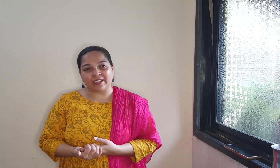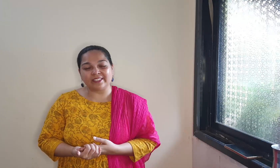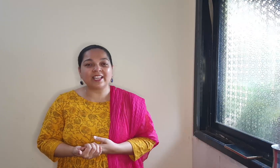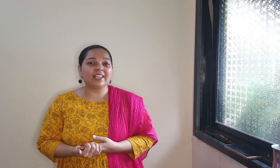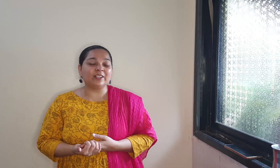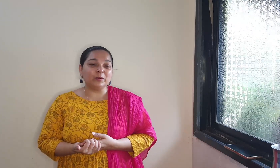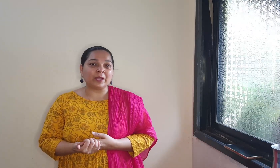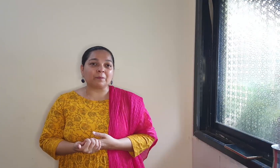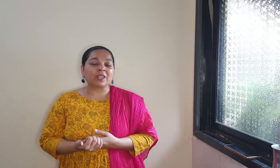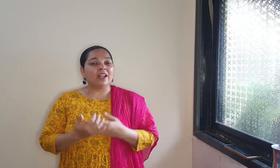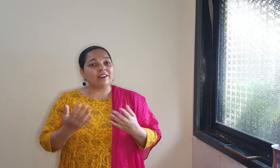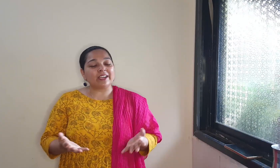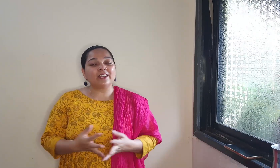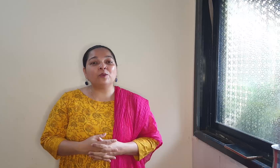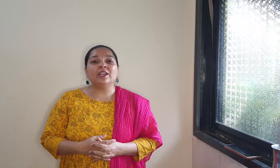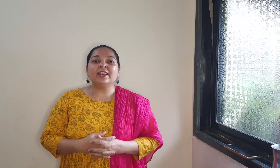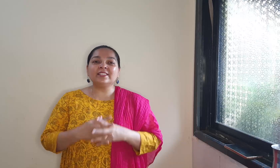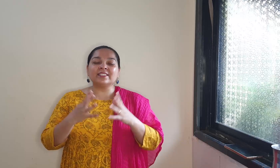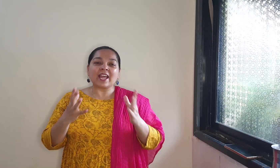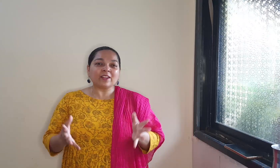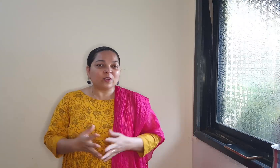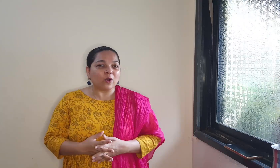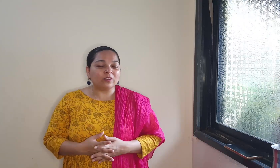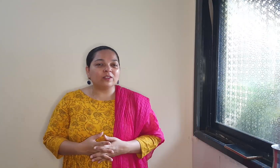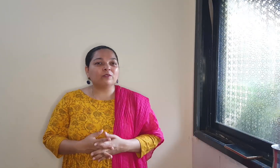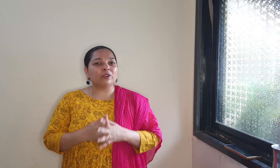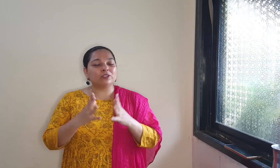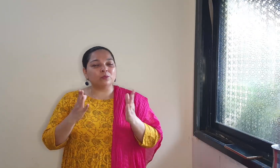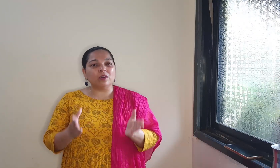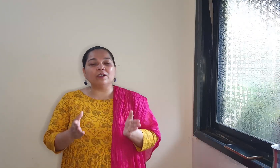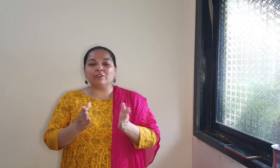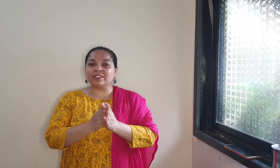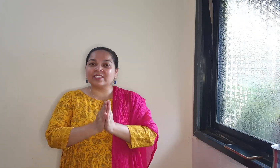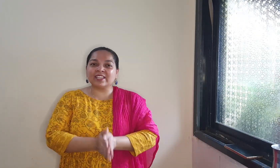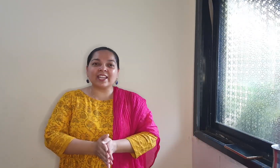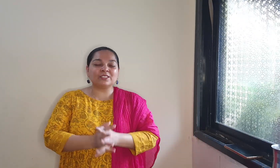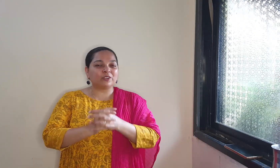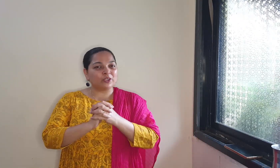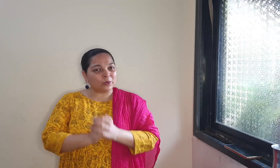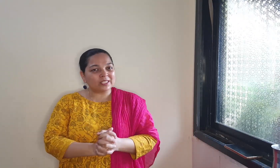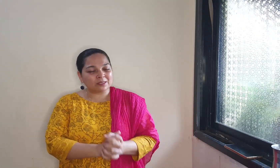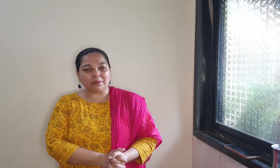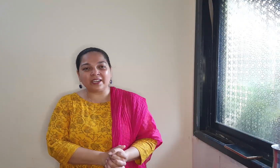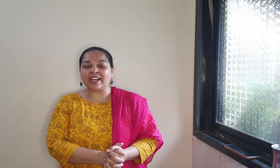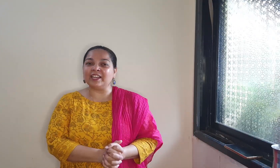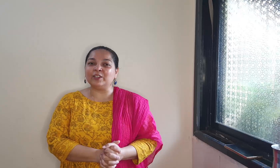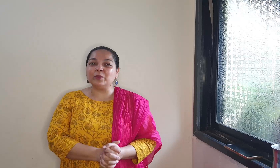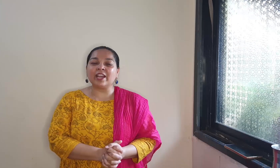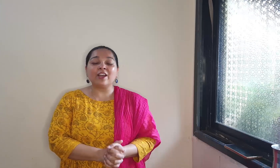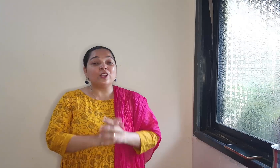your friends. Hallelujah. Right now, let's thank God for His word, for His grace, for the Holy